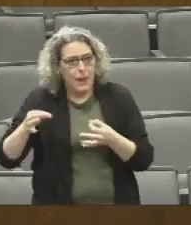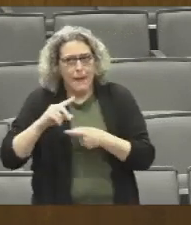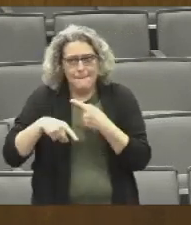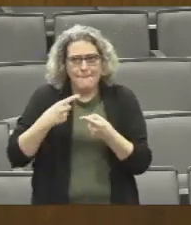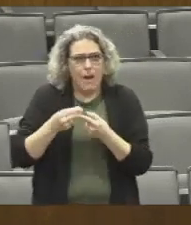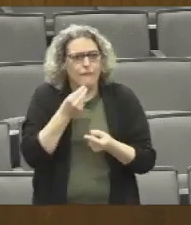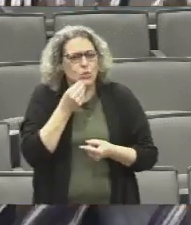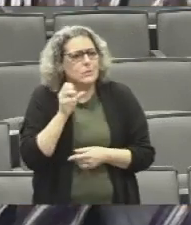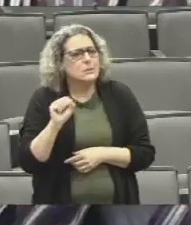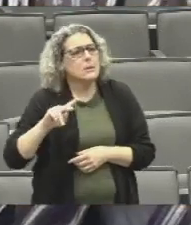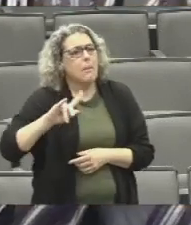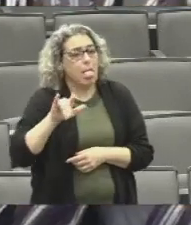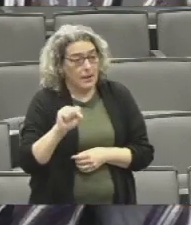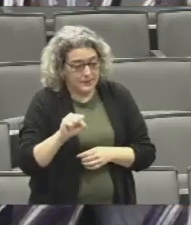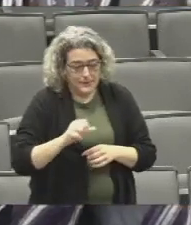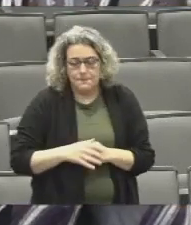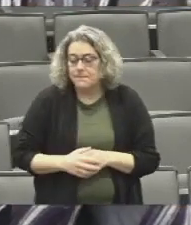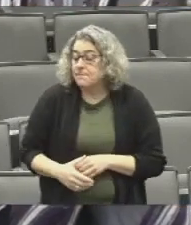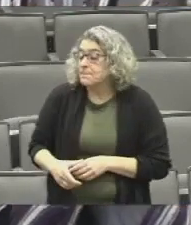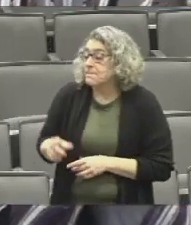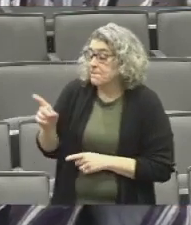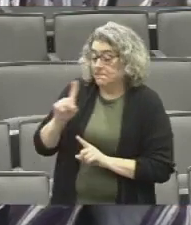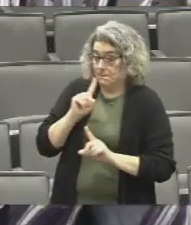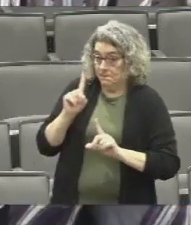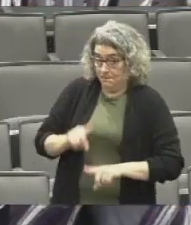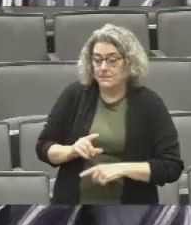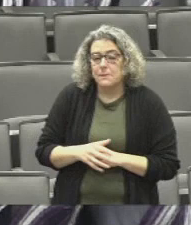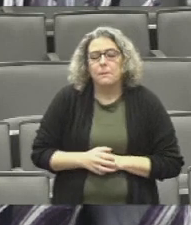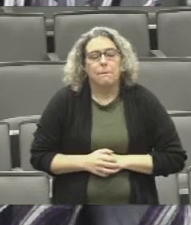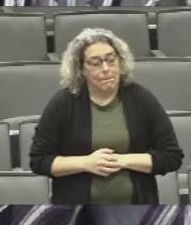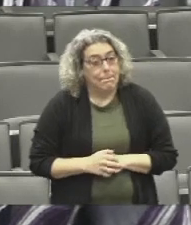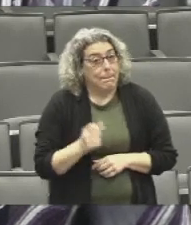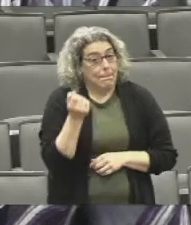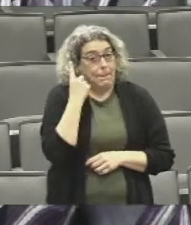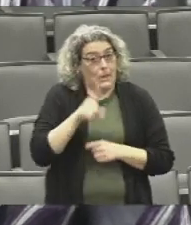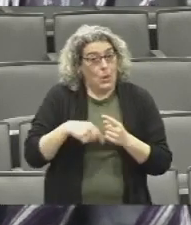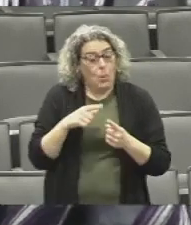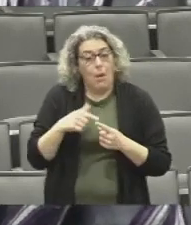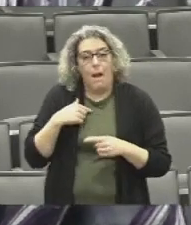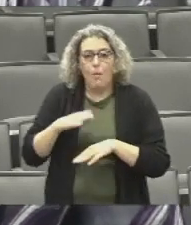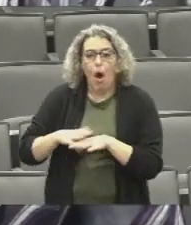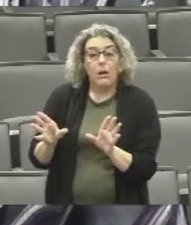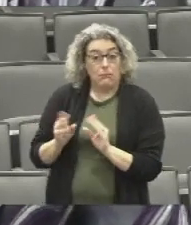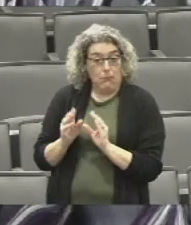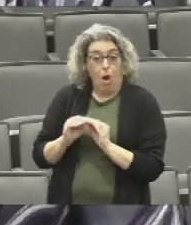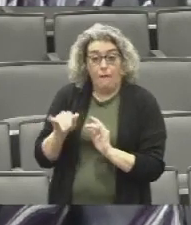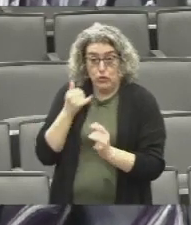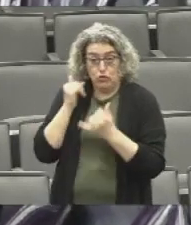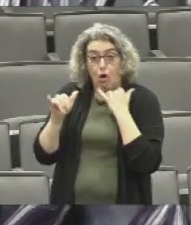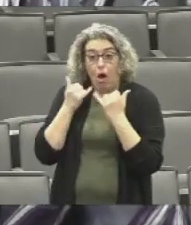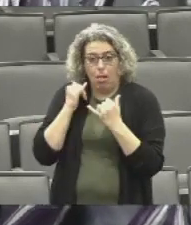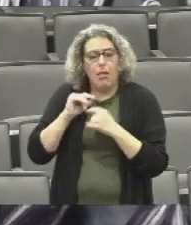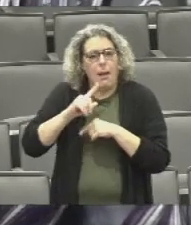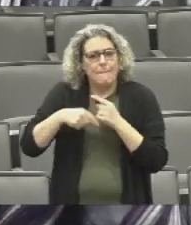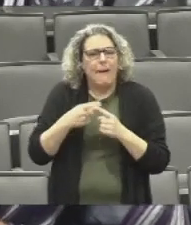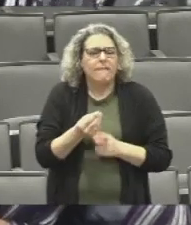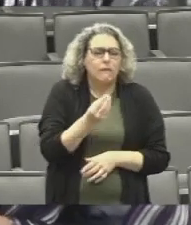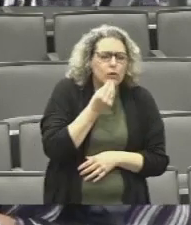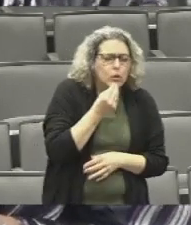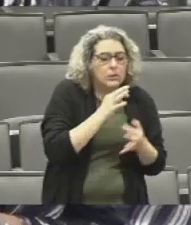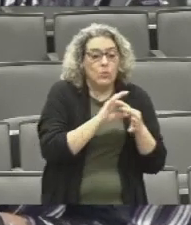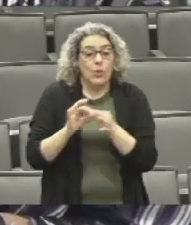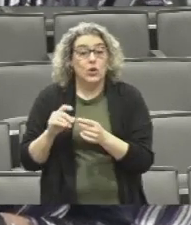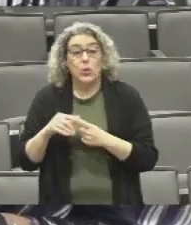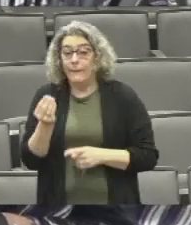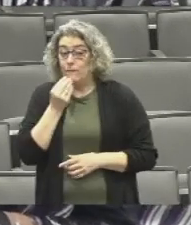Actually, when I'm on a community call in regards to food, and especially also to the food bank. And the food